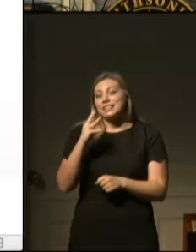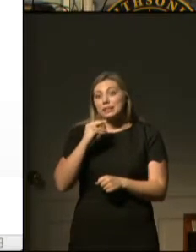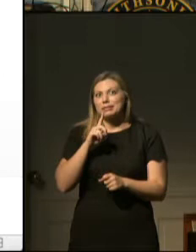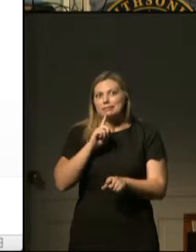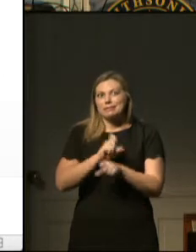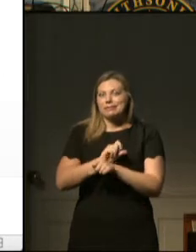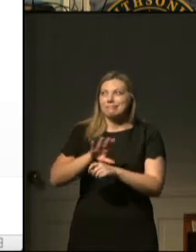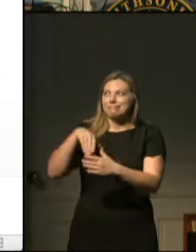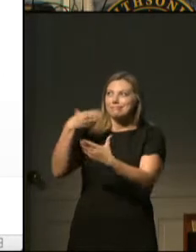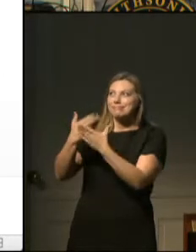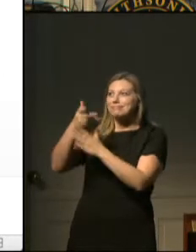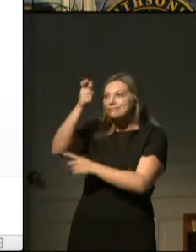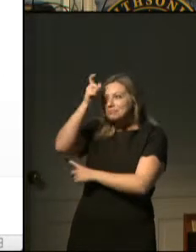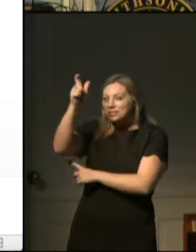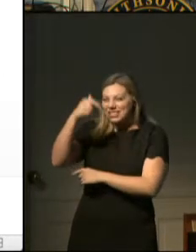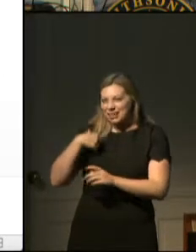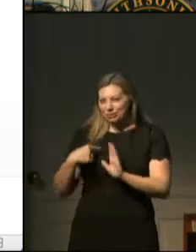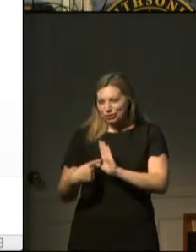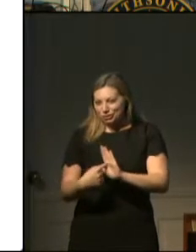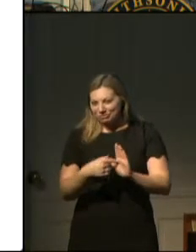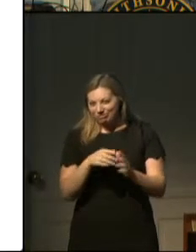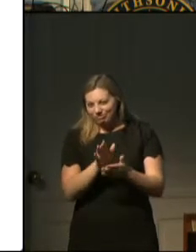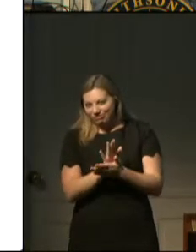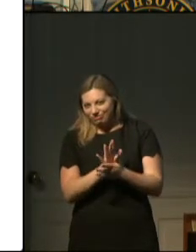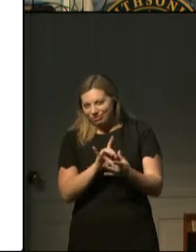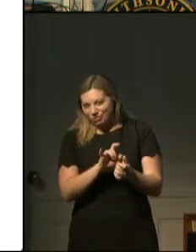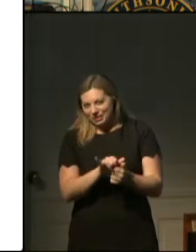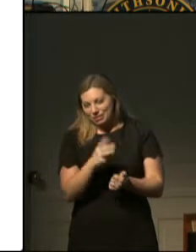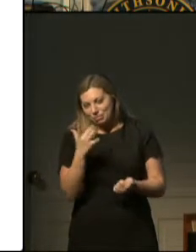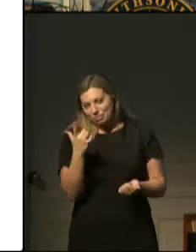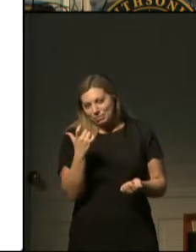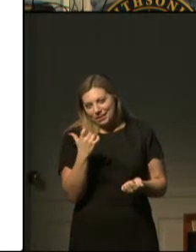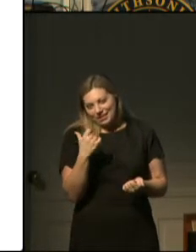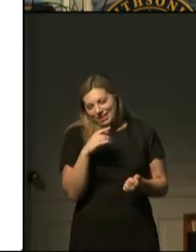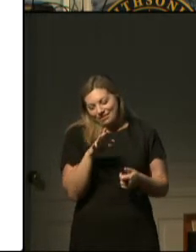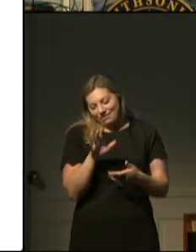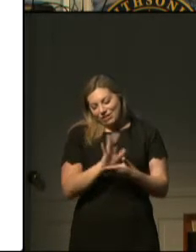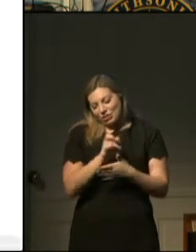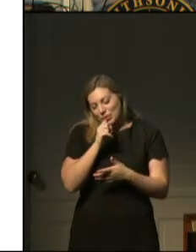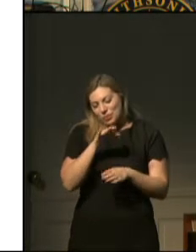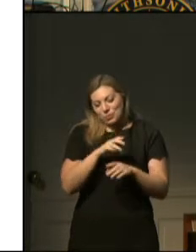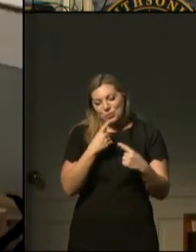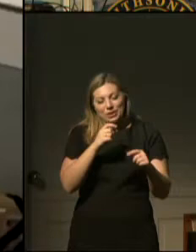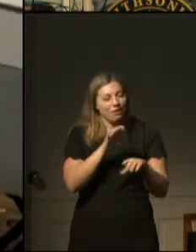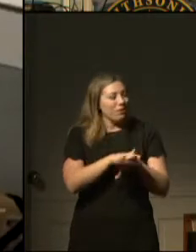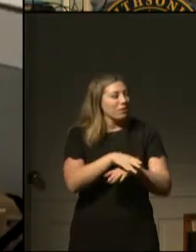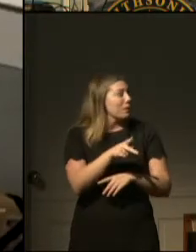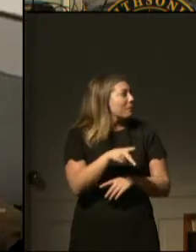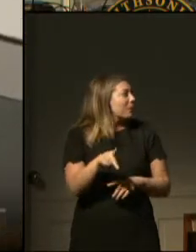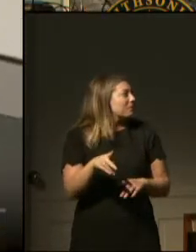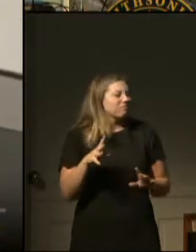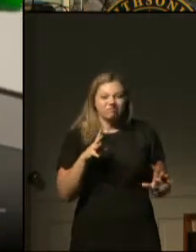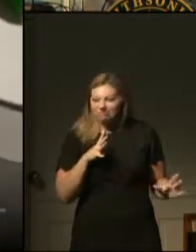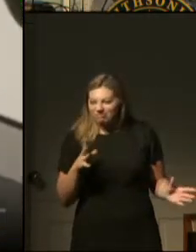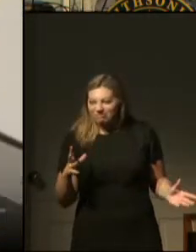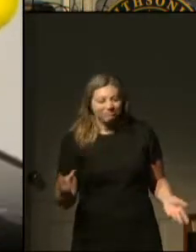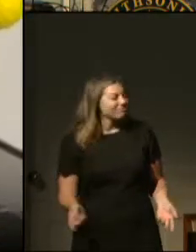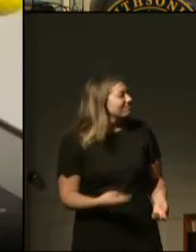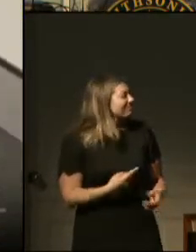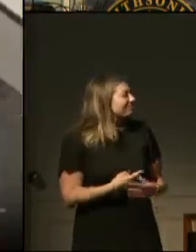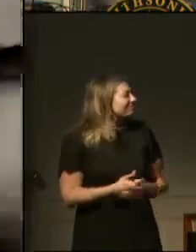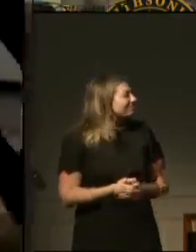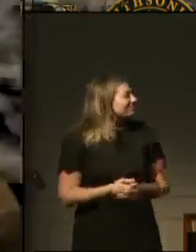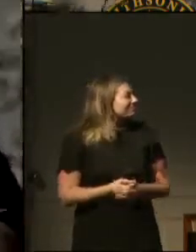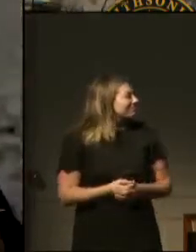to the moon. So I'm going to show you a little video of that because the video didn't work on the PowerPoint. We're okay.